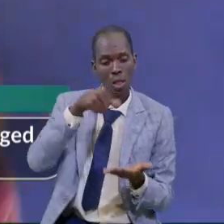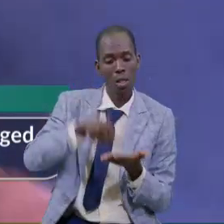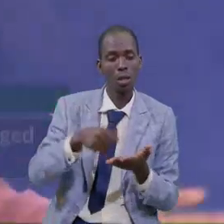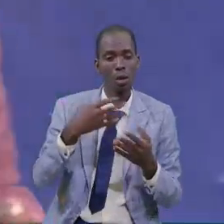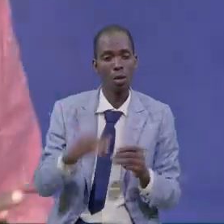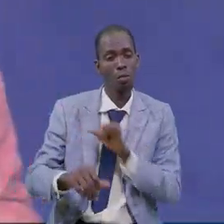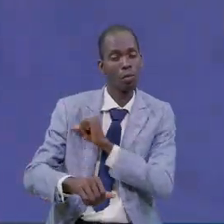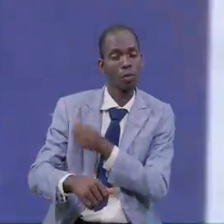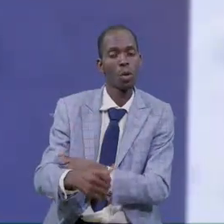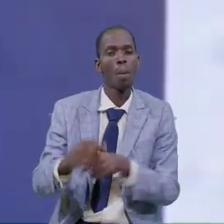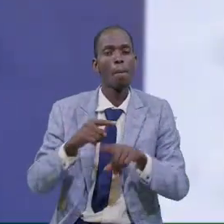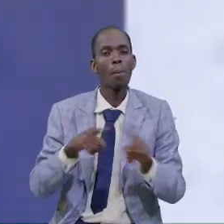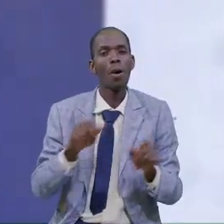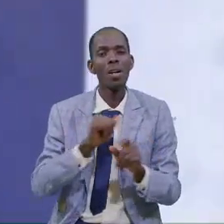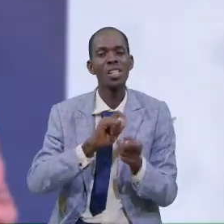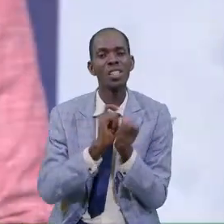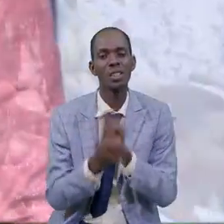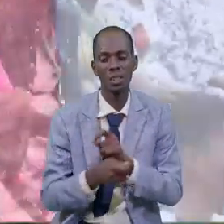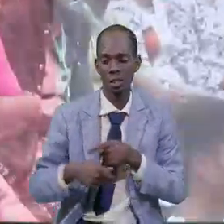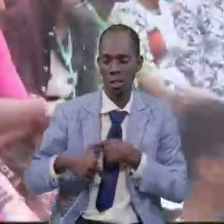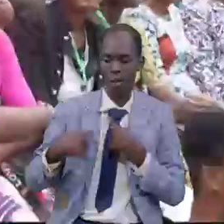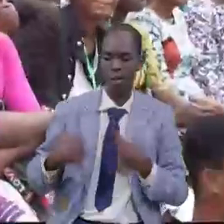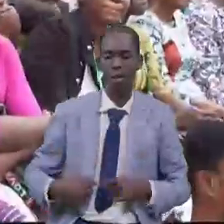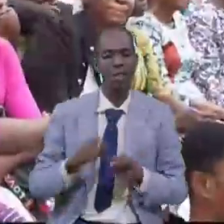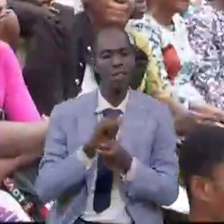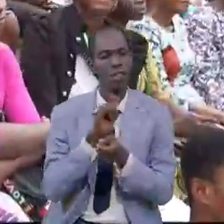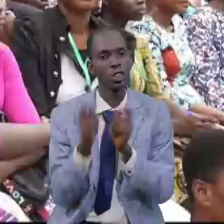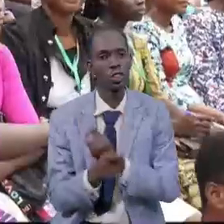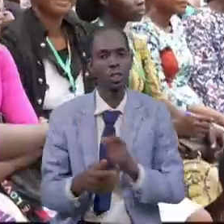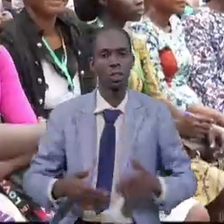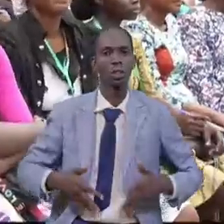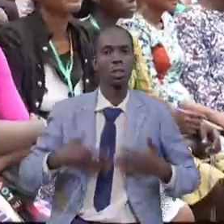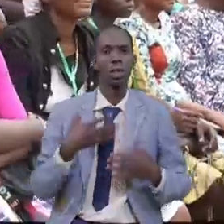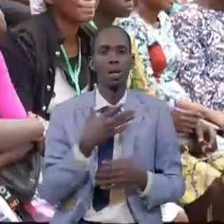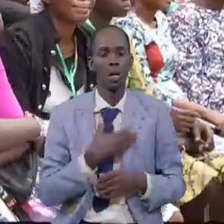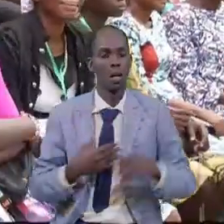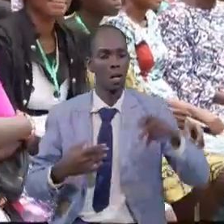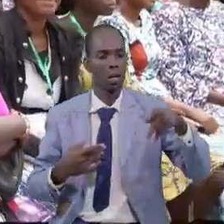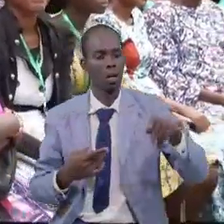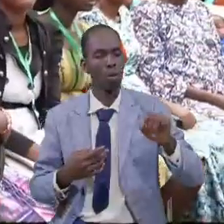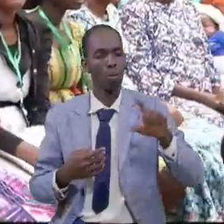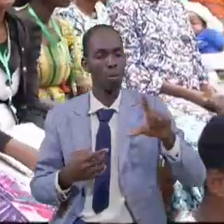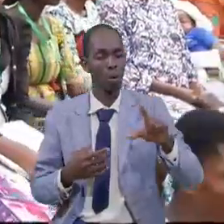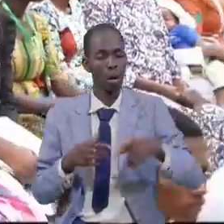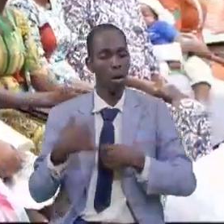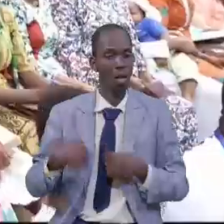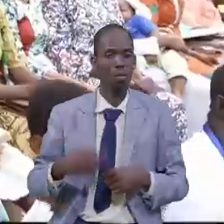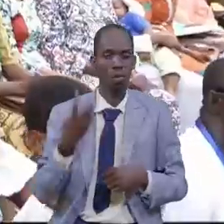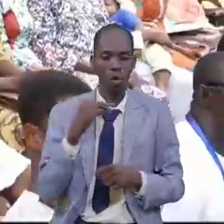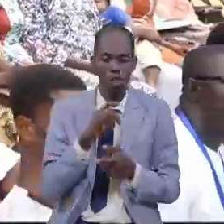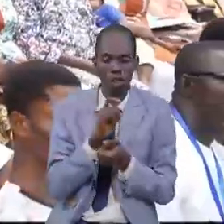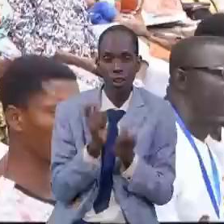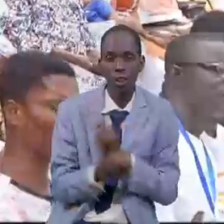a changed heart. And the Lord touched his heart. And now he could ask a